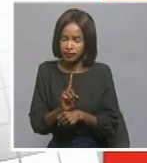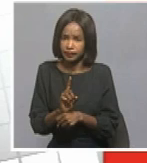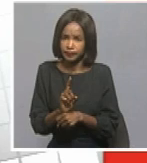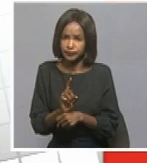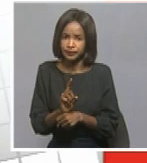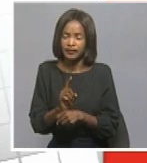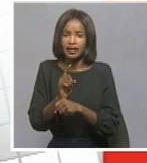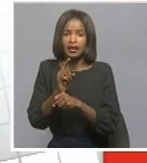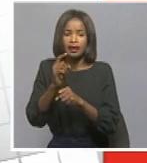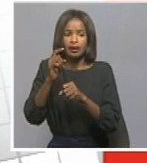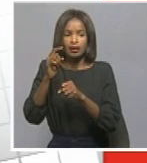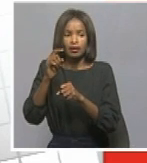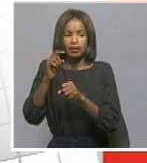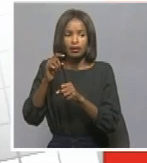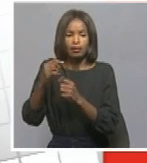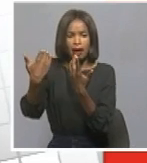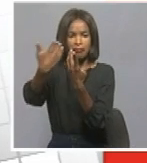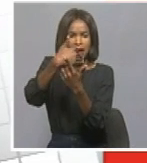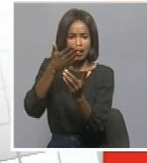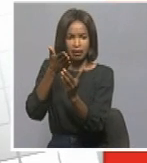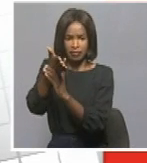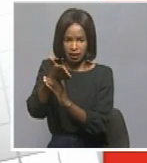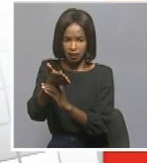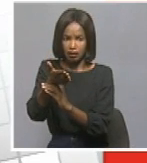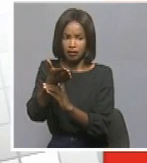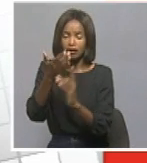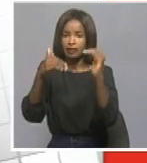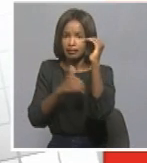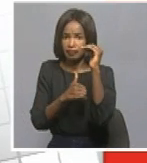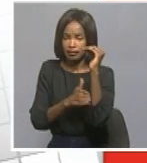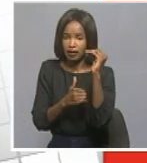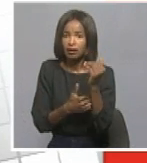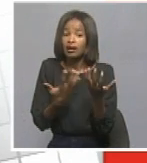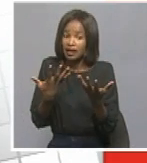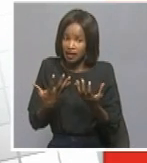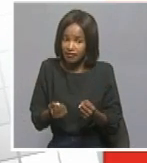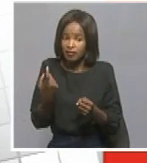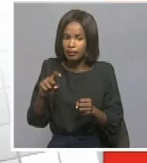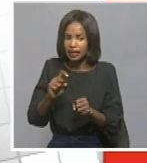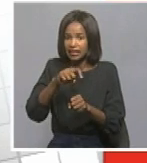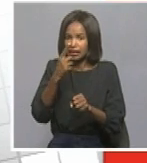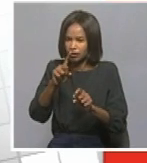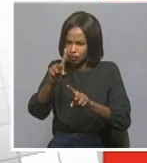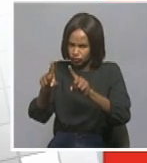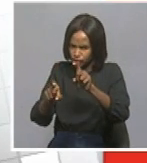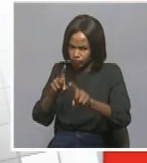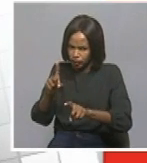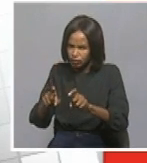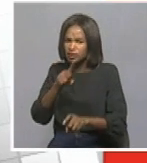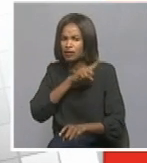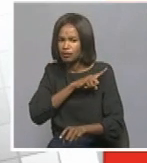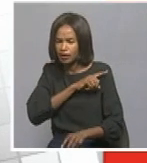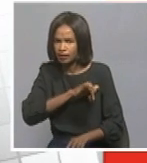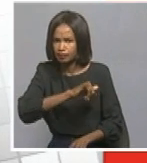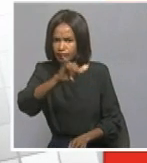immigration services are still open, but at a reduced scale. Means there would be less immigration officers